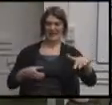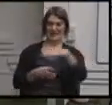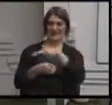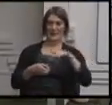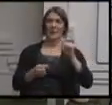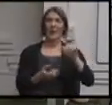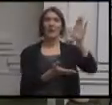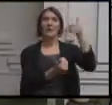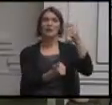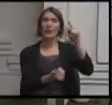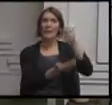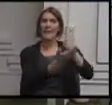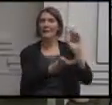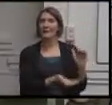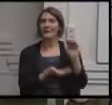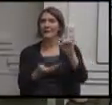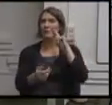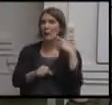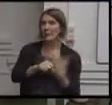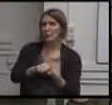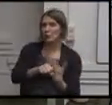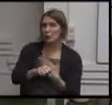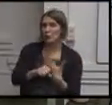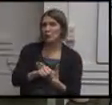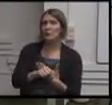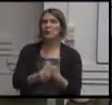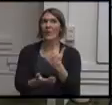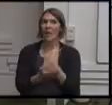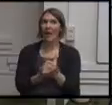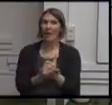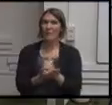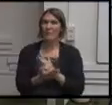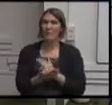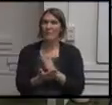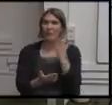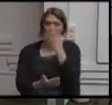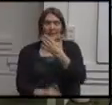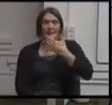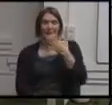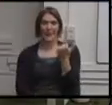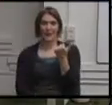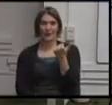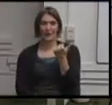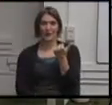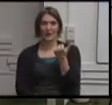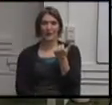to grant funding and different levels of improvement projects that we can then